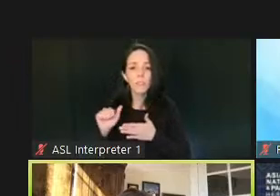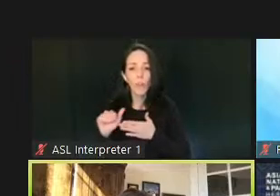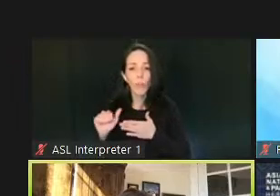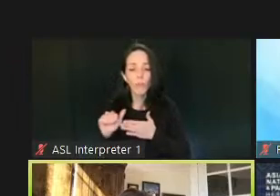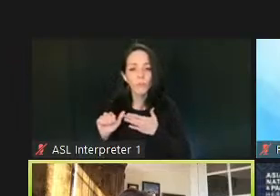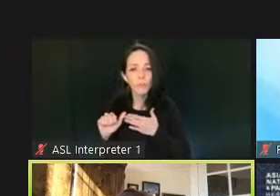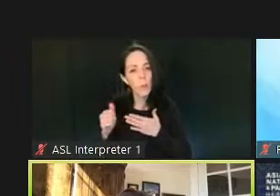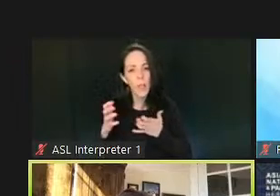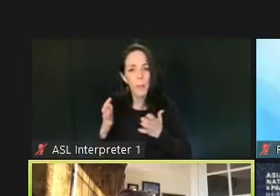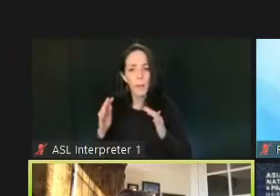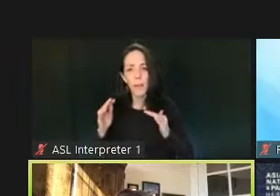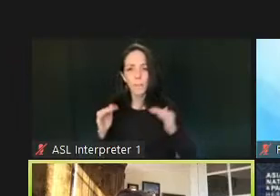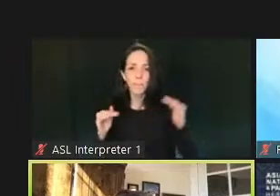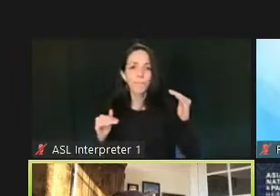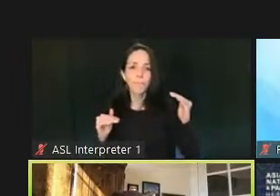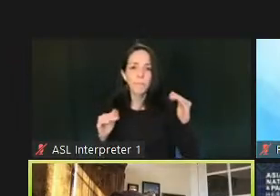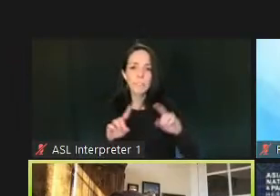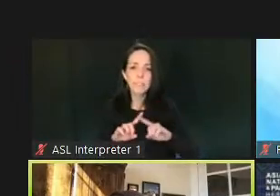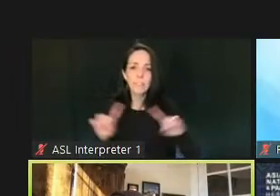kind of an even amount.